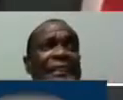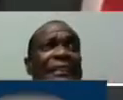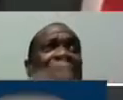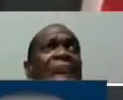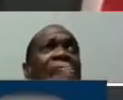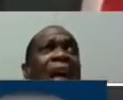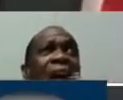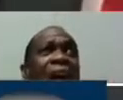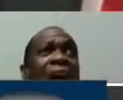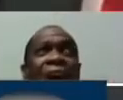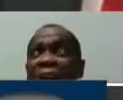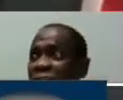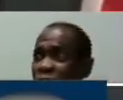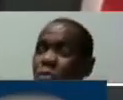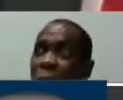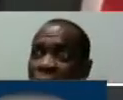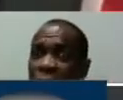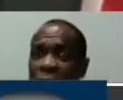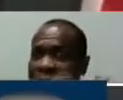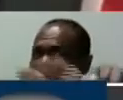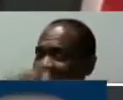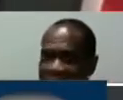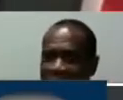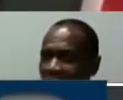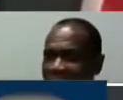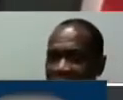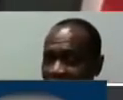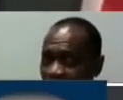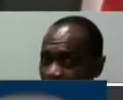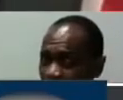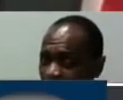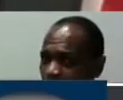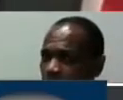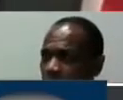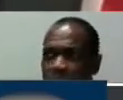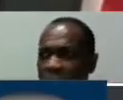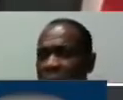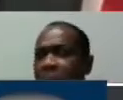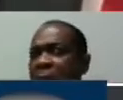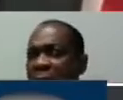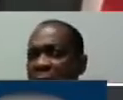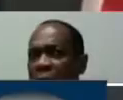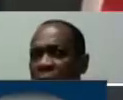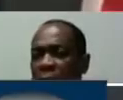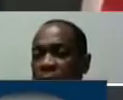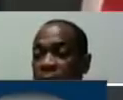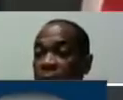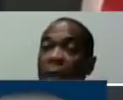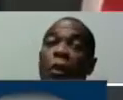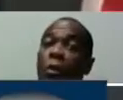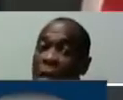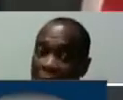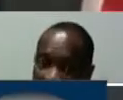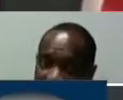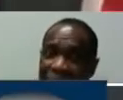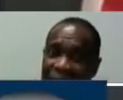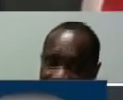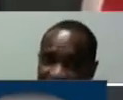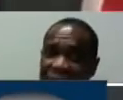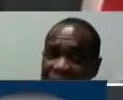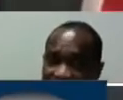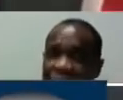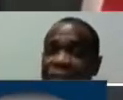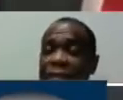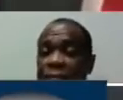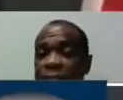have in place. So in other words, we have extended the provision of healthcare out of